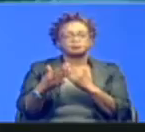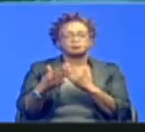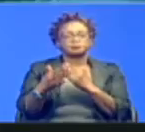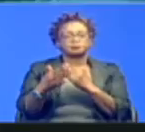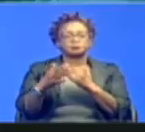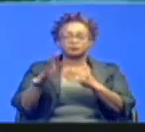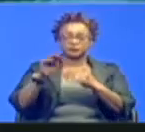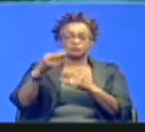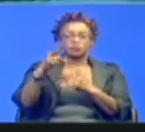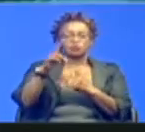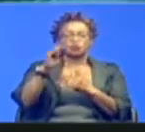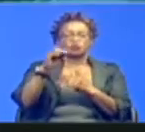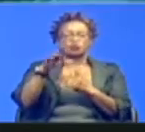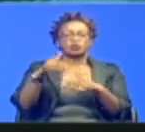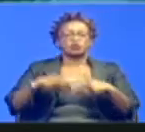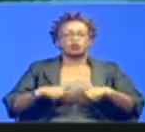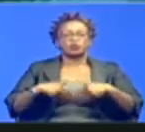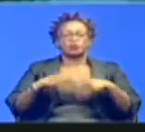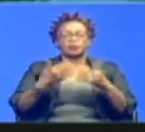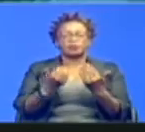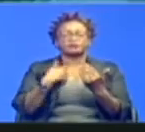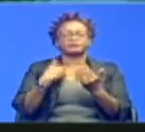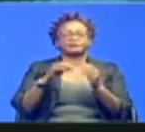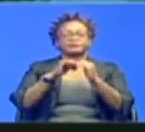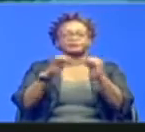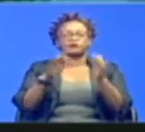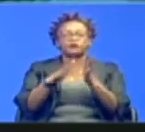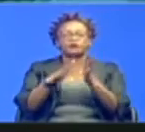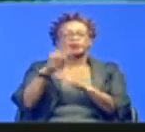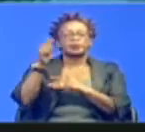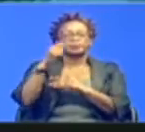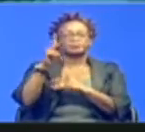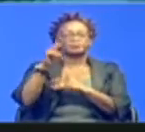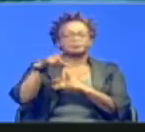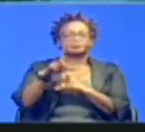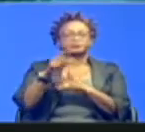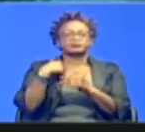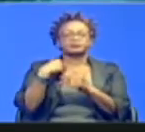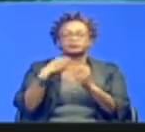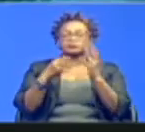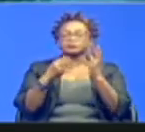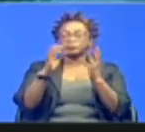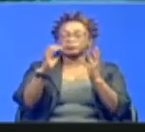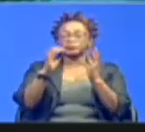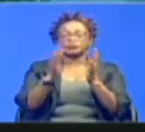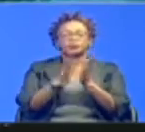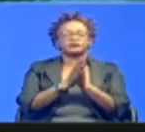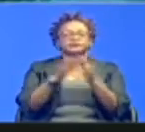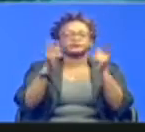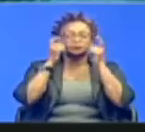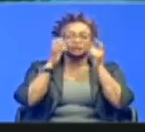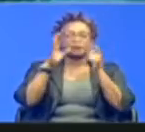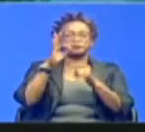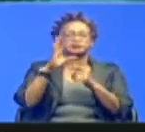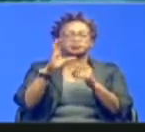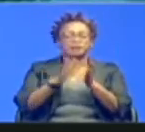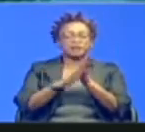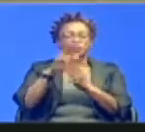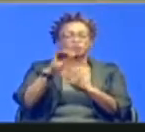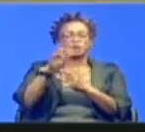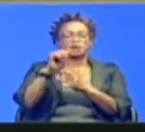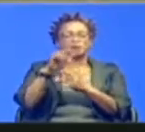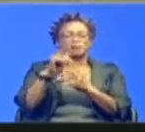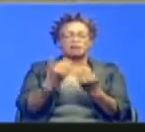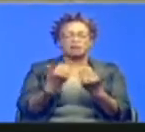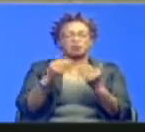Now, Muhoroni Youth are edging closer to relegation from the Kenyan Premier League following a 4-0 loss to title holders Tusker FC at the Ruaraka grounds. Tusker's